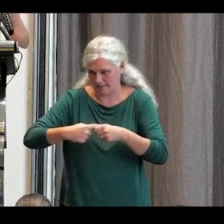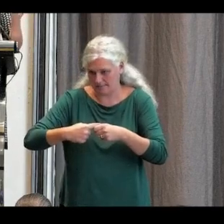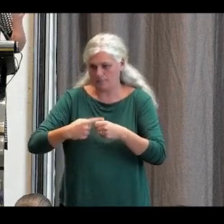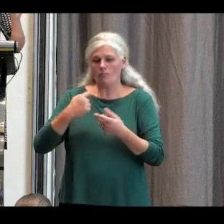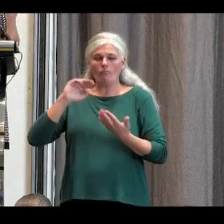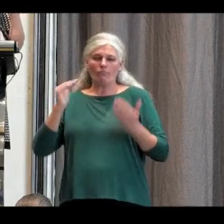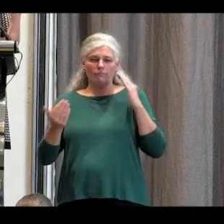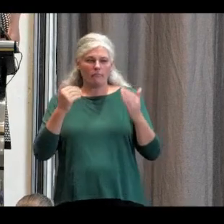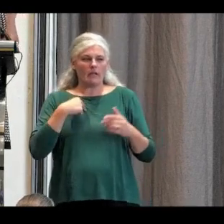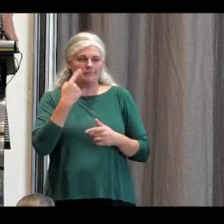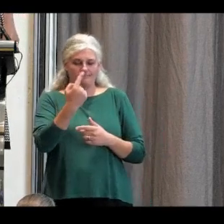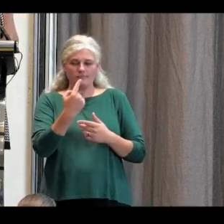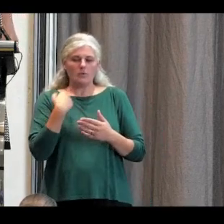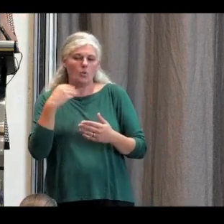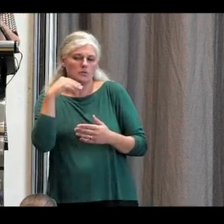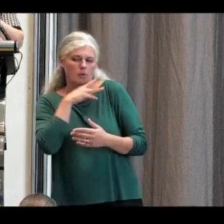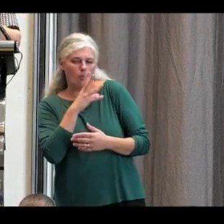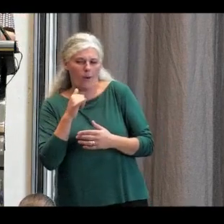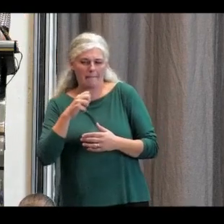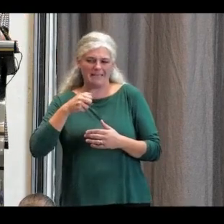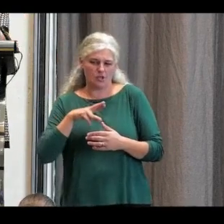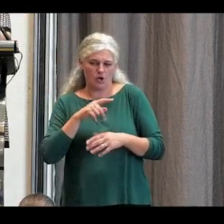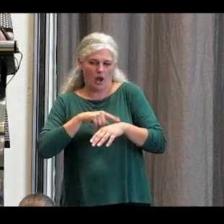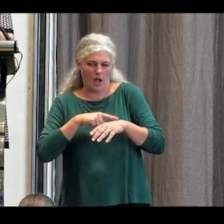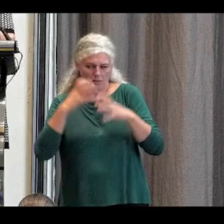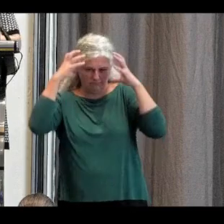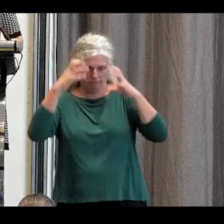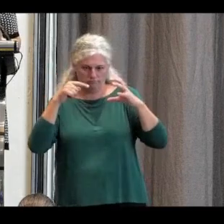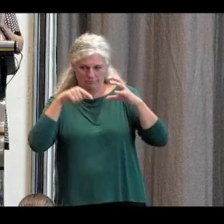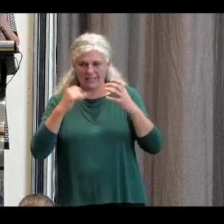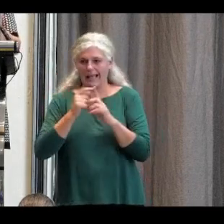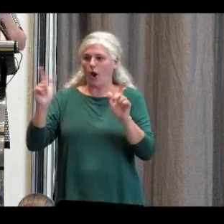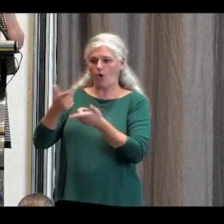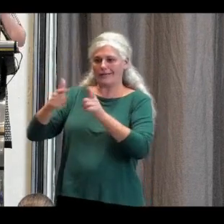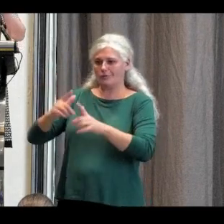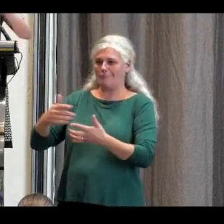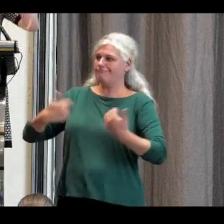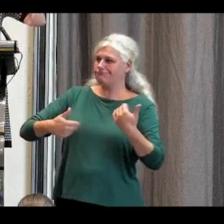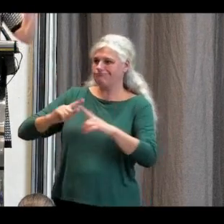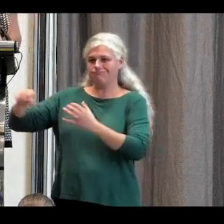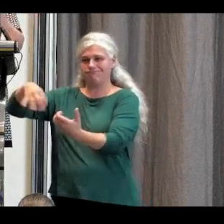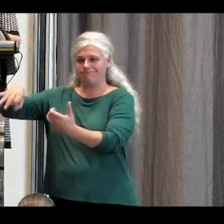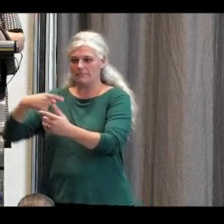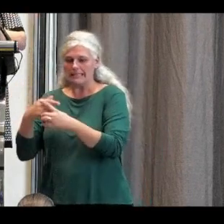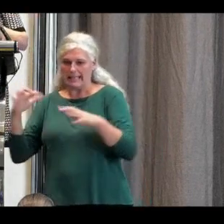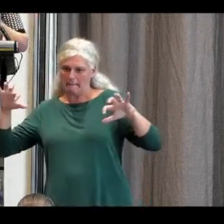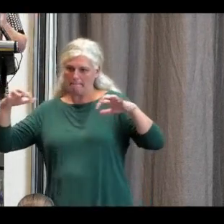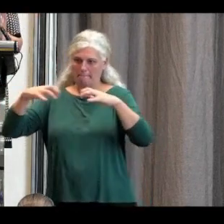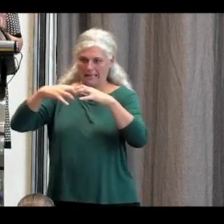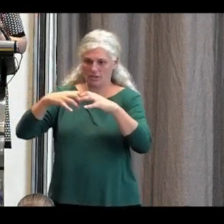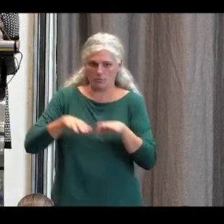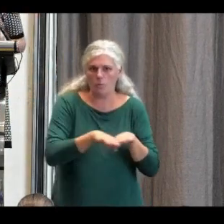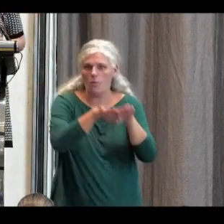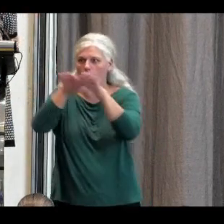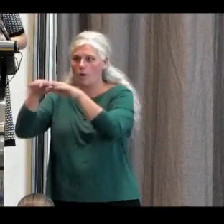to compare the role of the master clock as the conductor of an orchestra. So it is there synchronizing all the